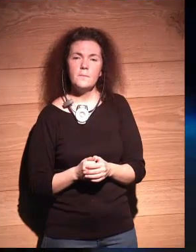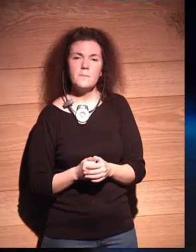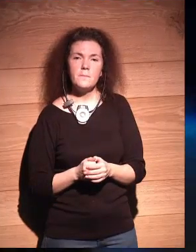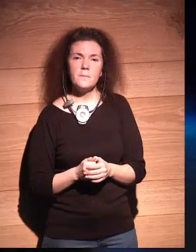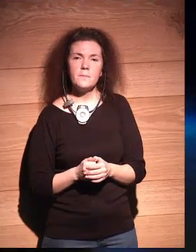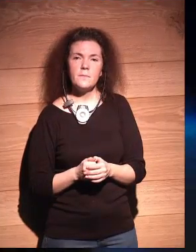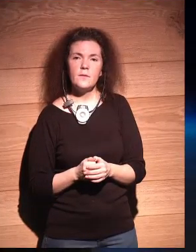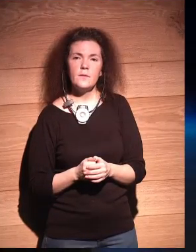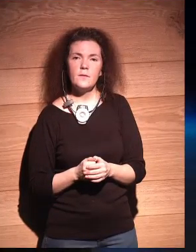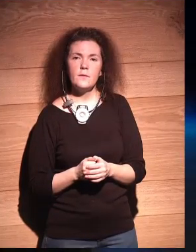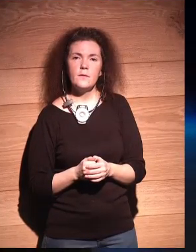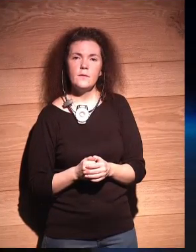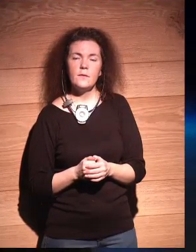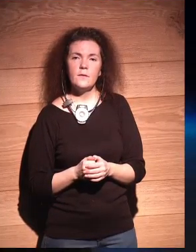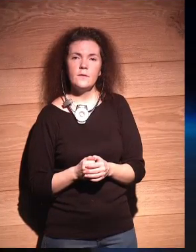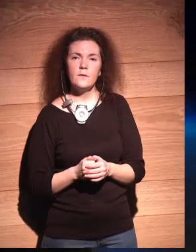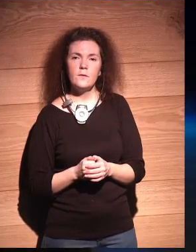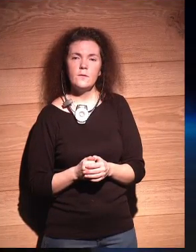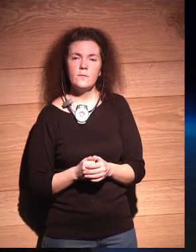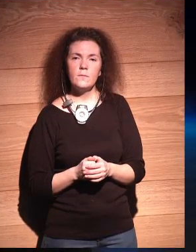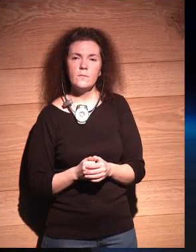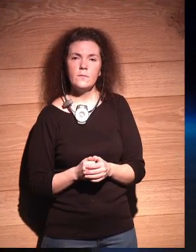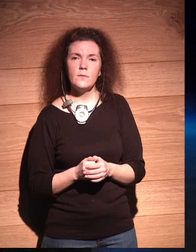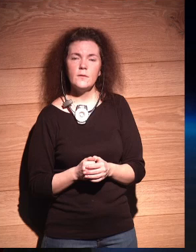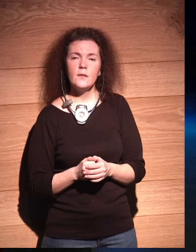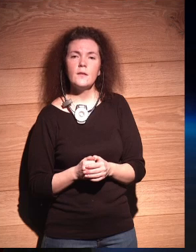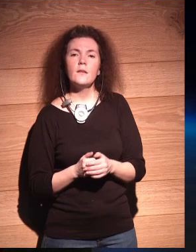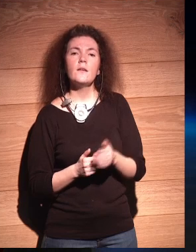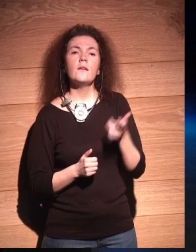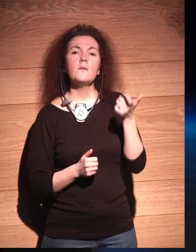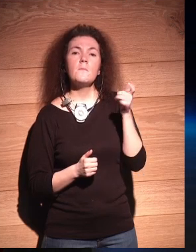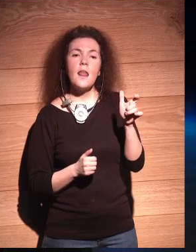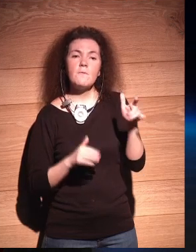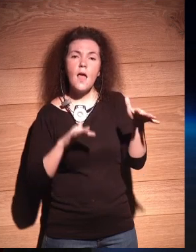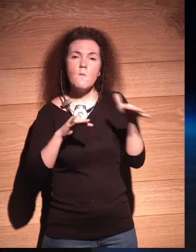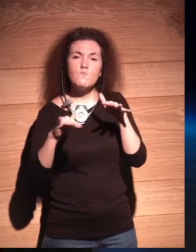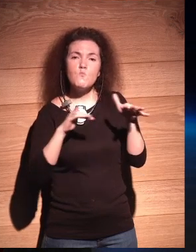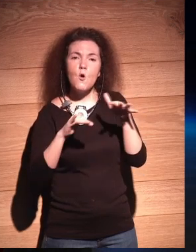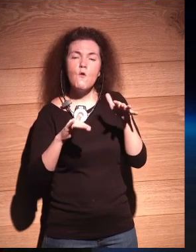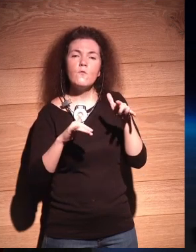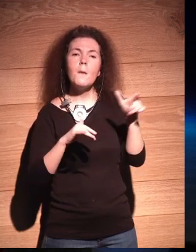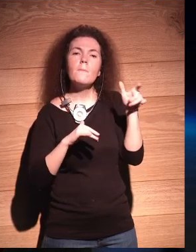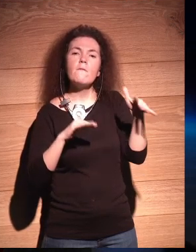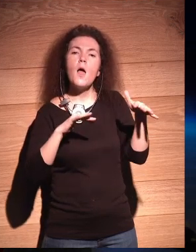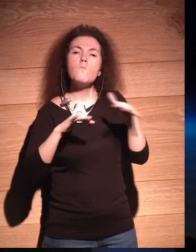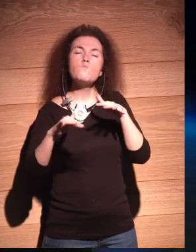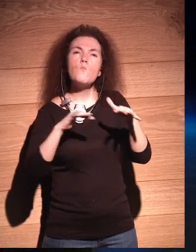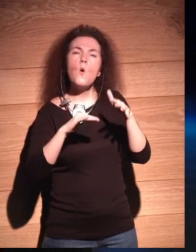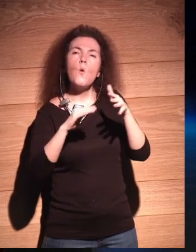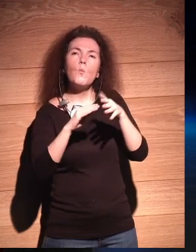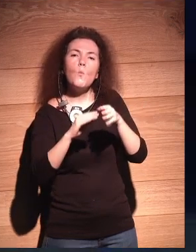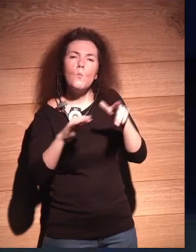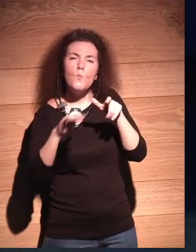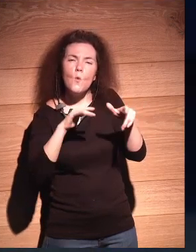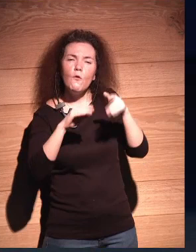without a body," and then the word move slowly moves through your head. And you have a sensation then, when your